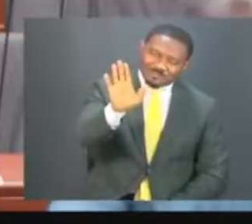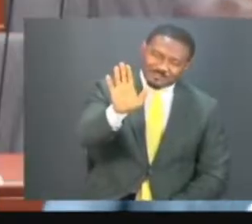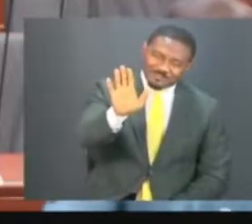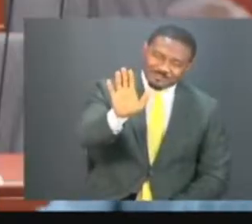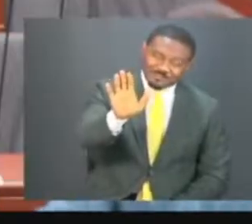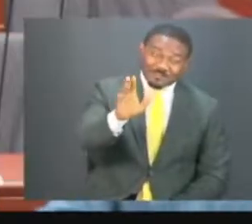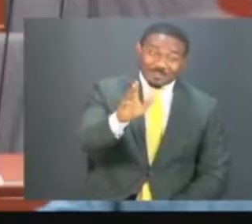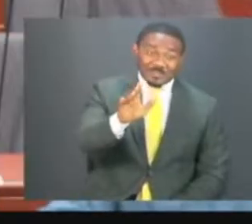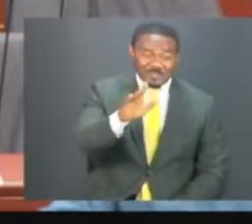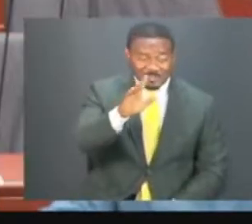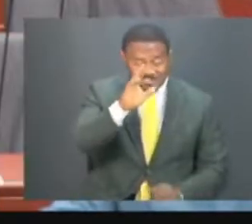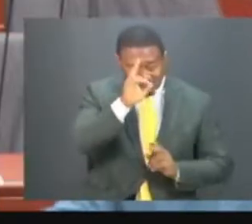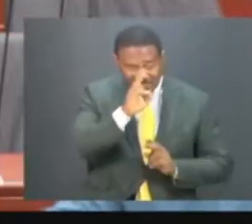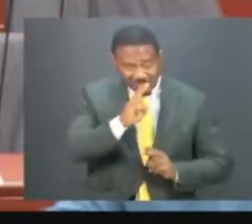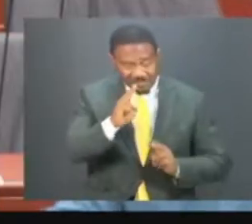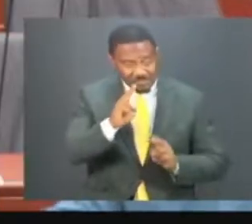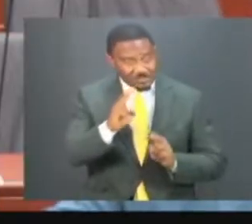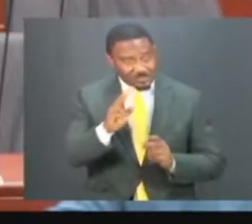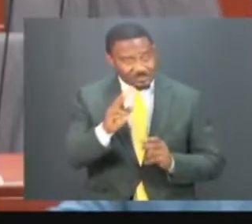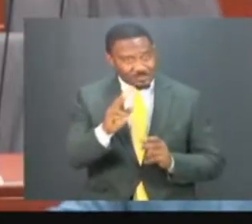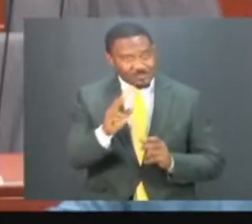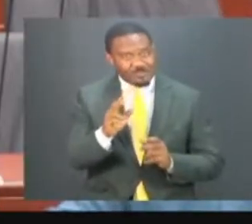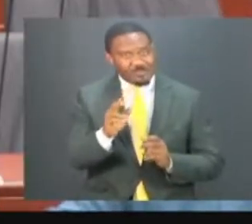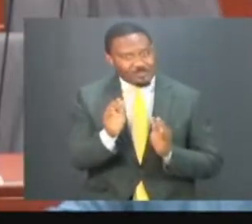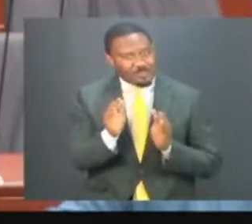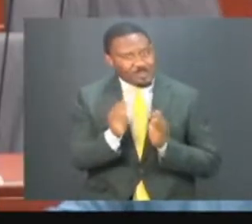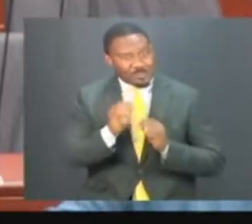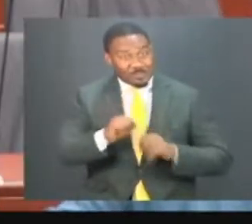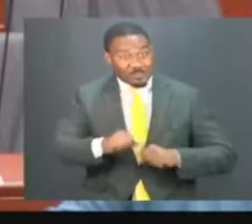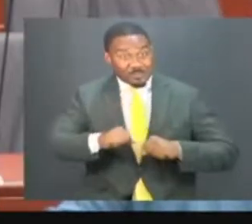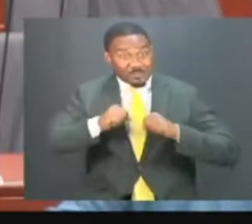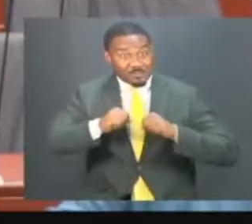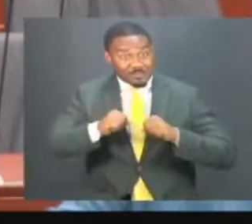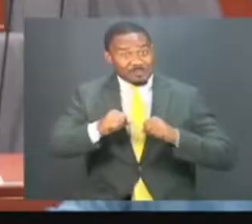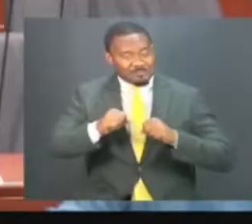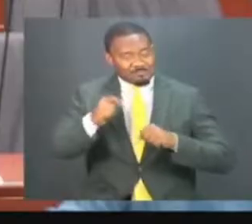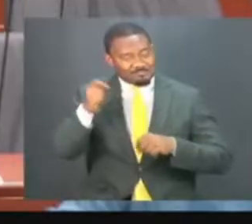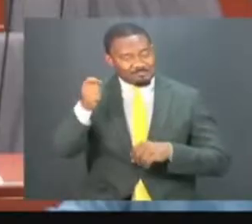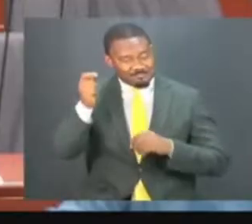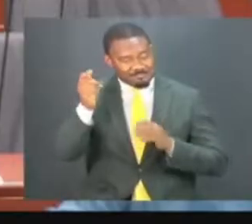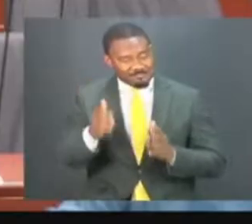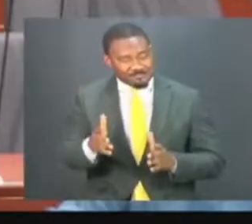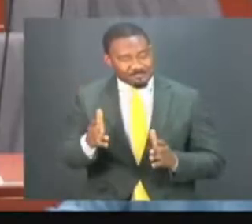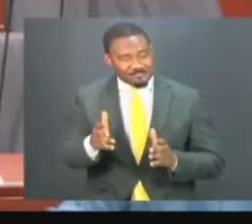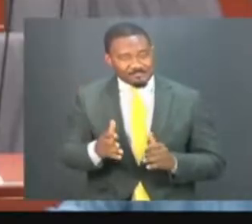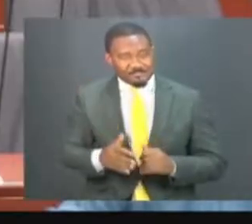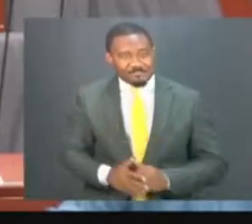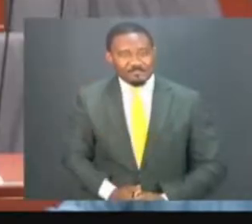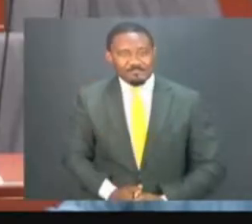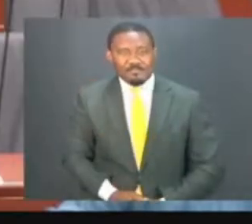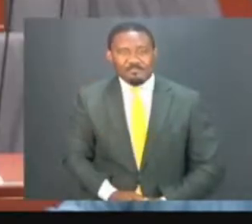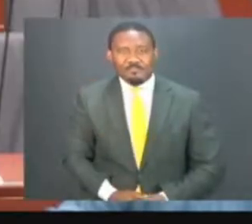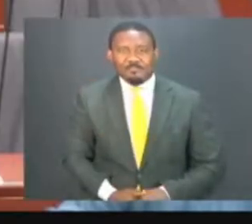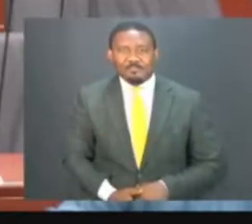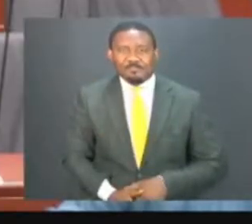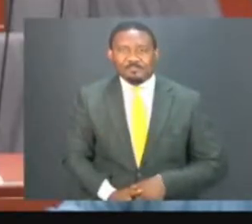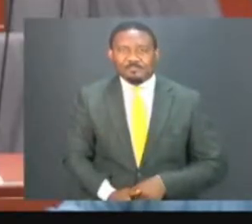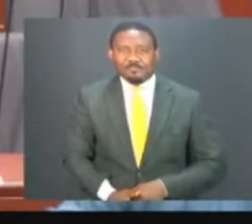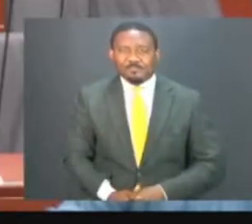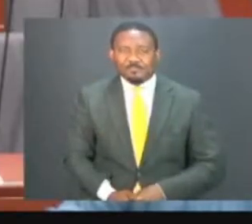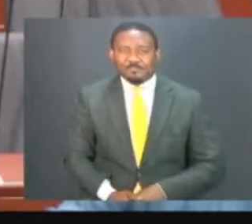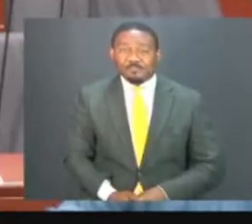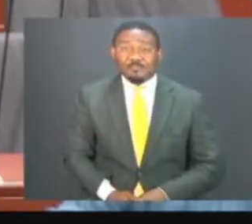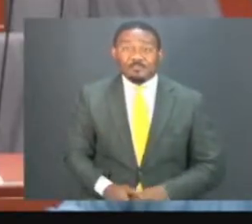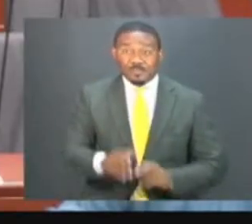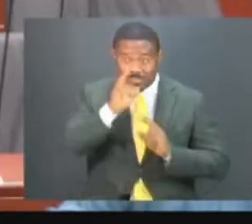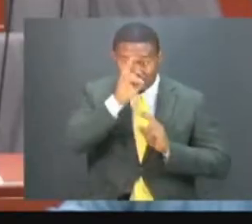Honorable minority chief whip. Speaker, I have withdrawn that. Can I make my point? Honorable minority chief whip and honorable members.